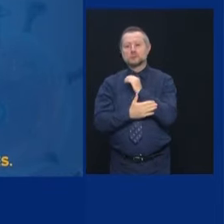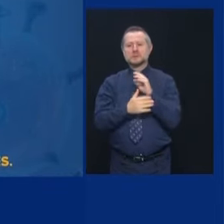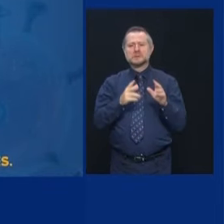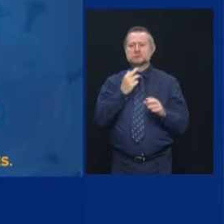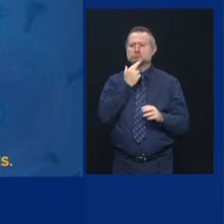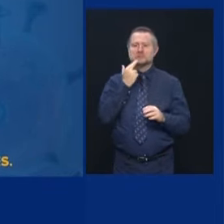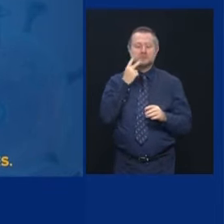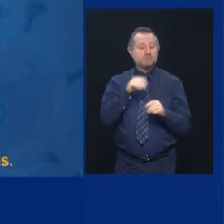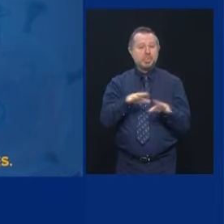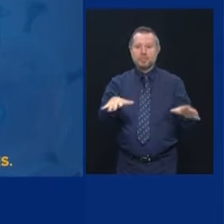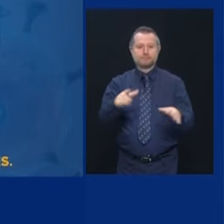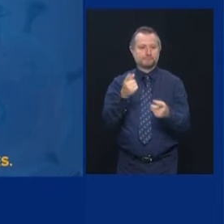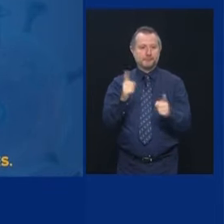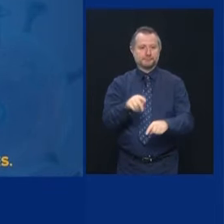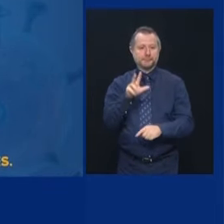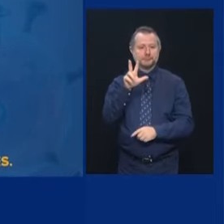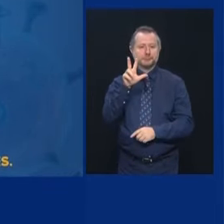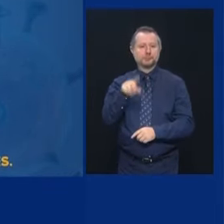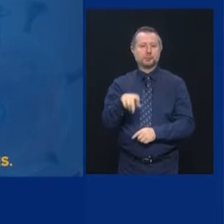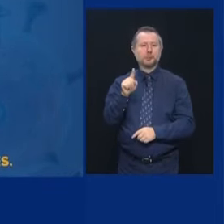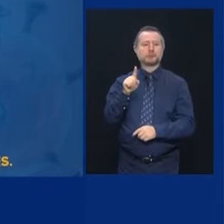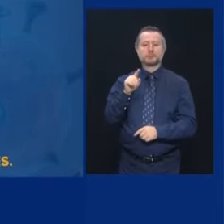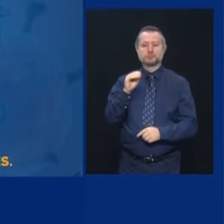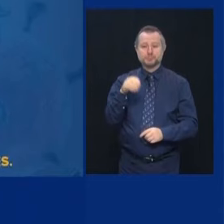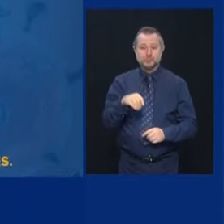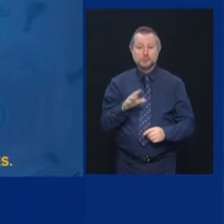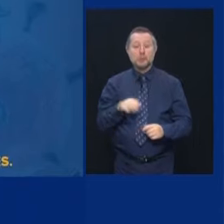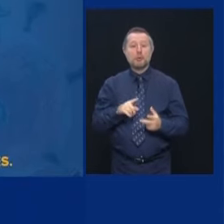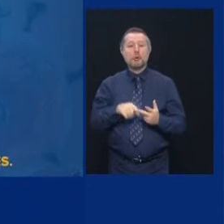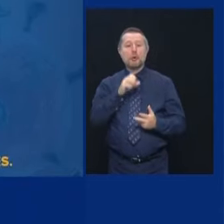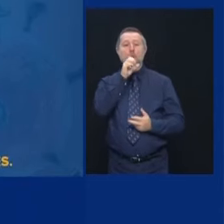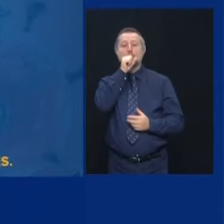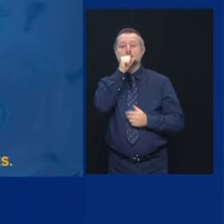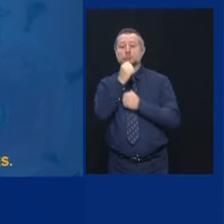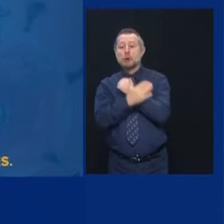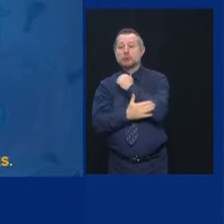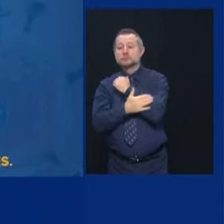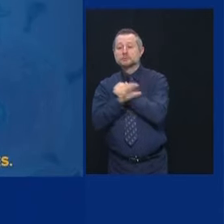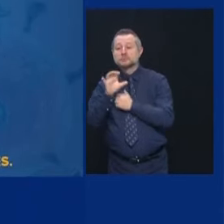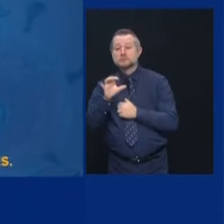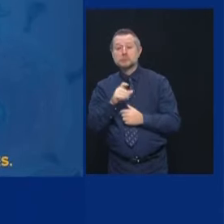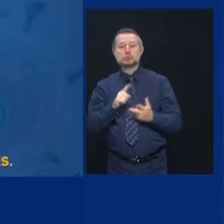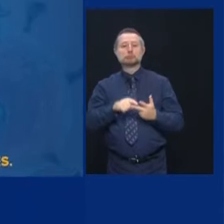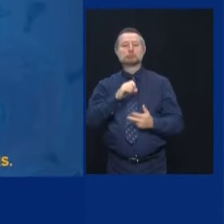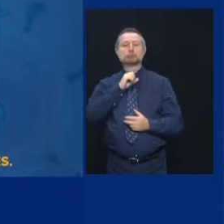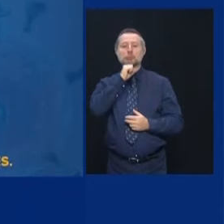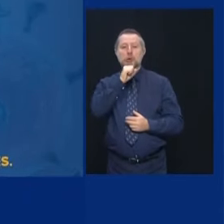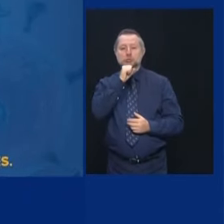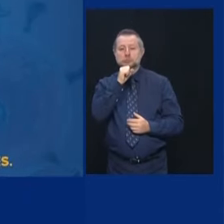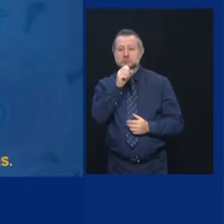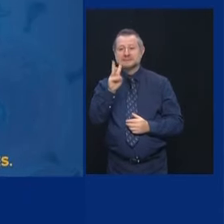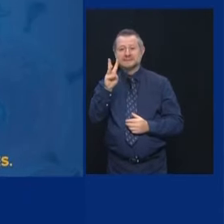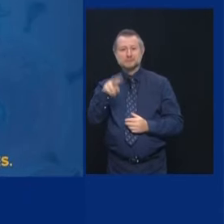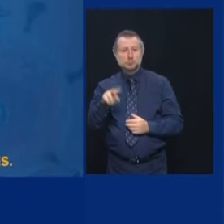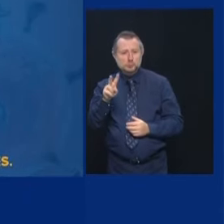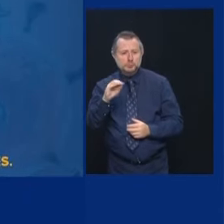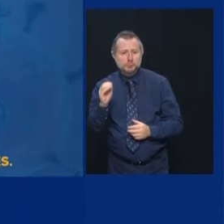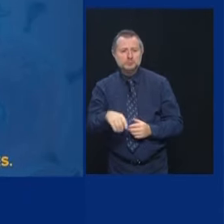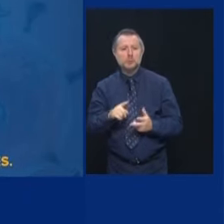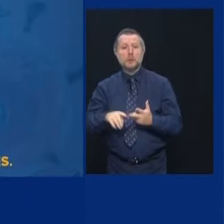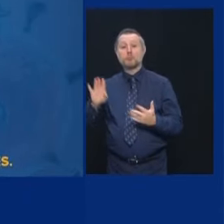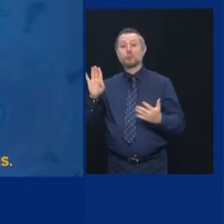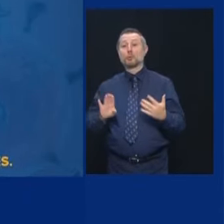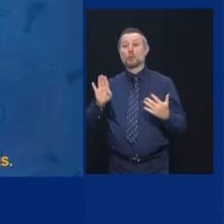but Broome has a hotspot. Orange County, Rockland County, Brooklyn, Nassau could be on